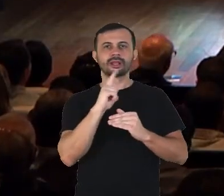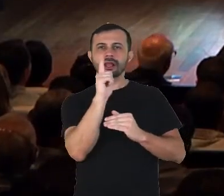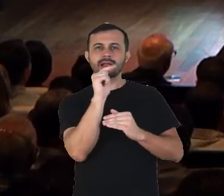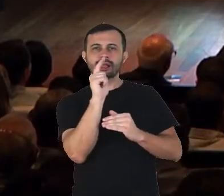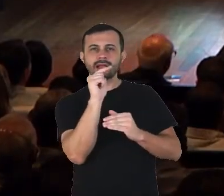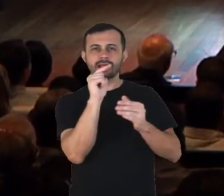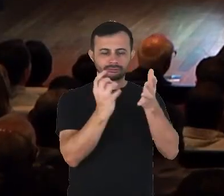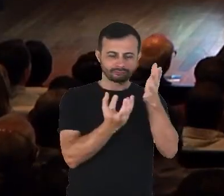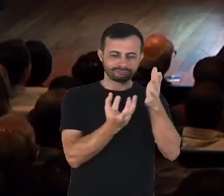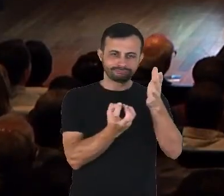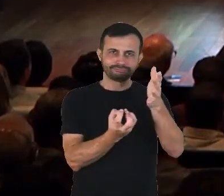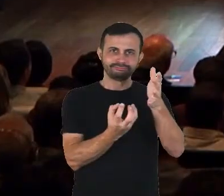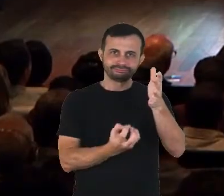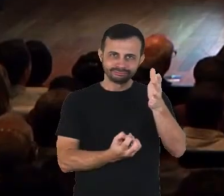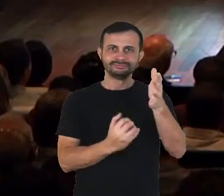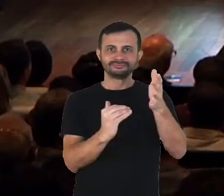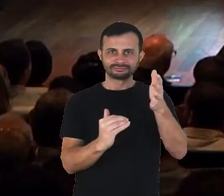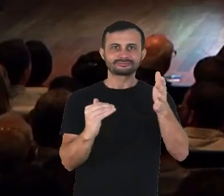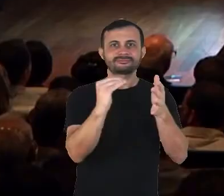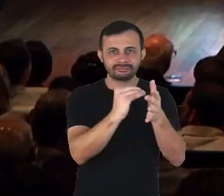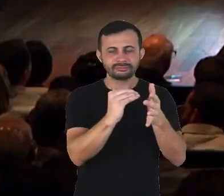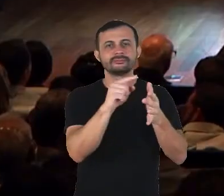unsaturated soil mechanics is gonna be critical.